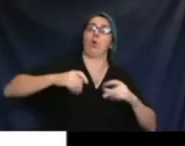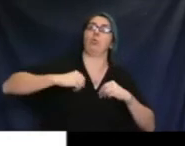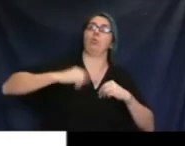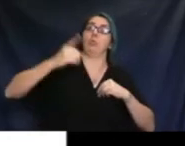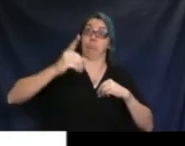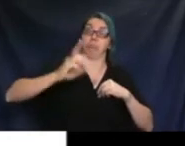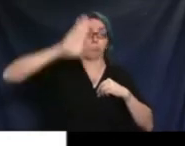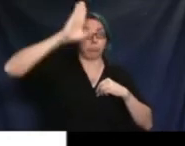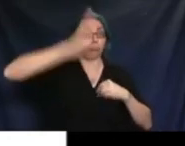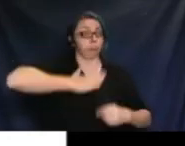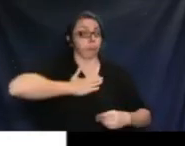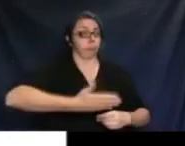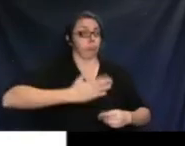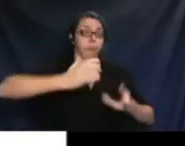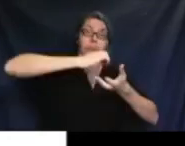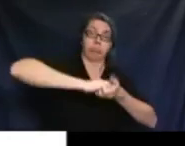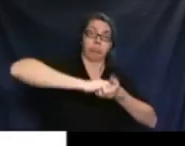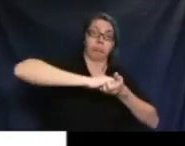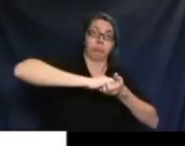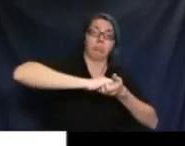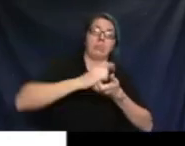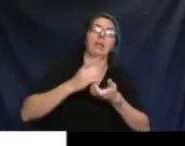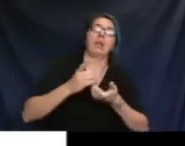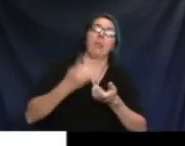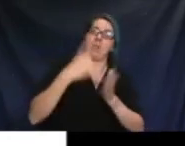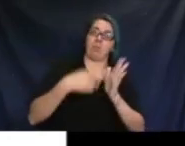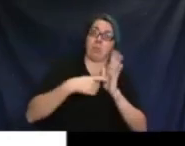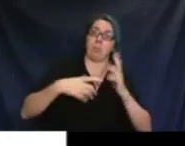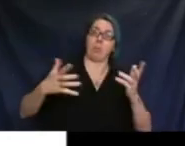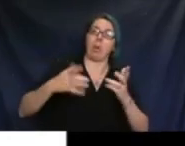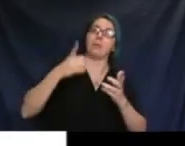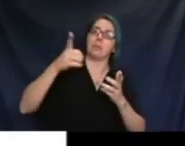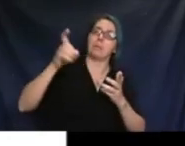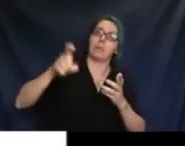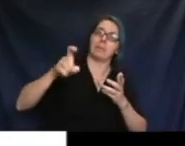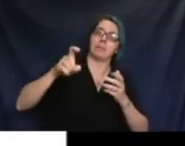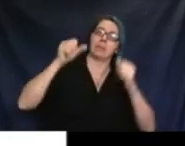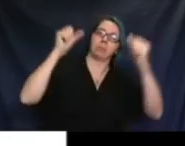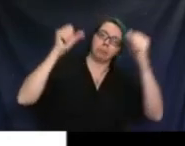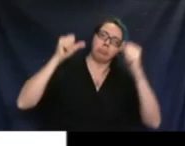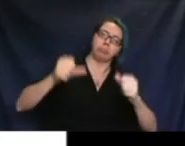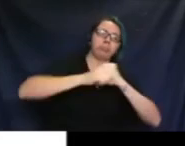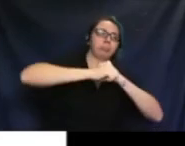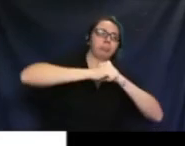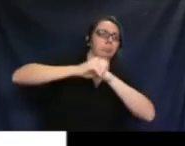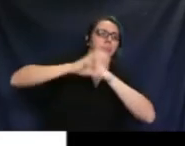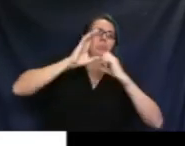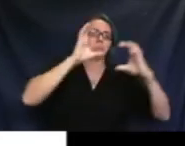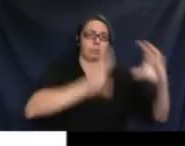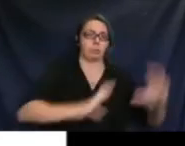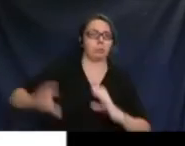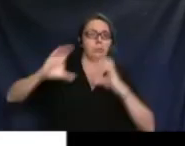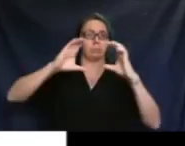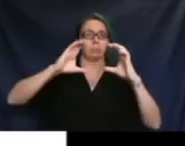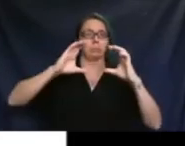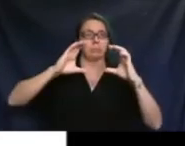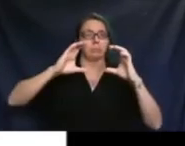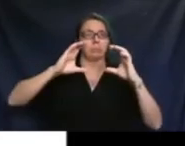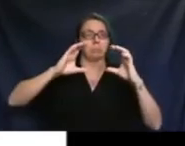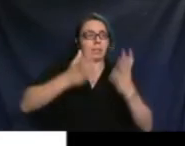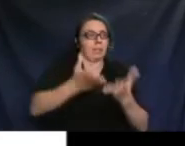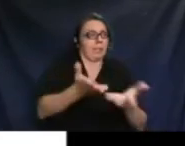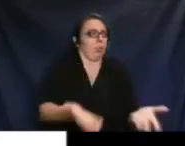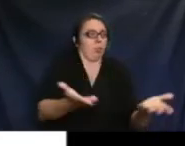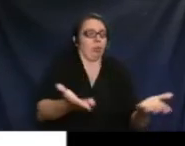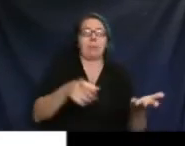the sites. That would be a similar, there would be an obligation like that for ArtworxTO as well.